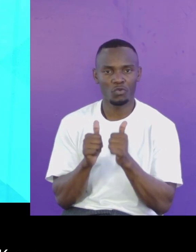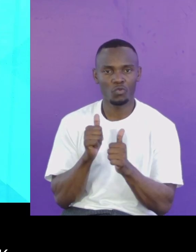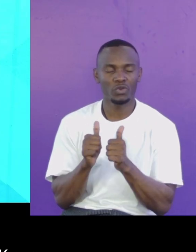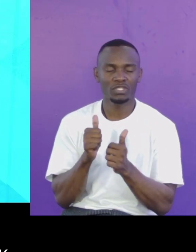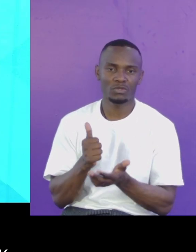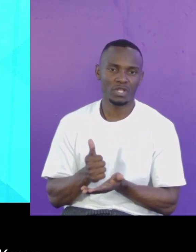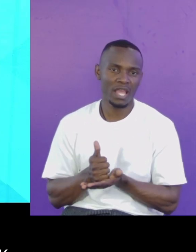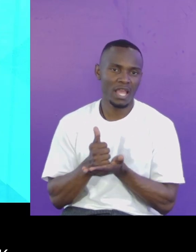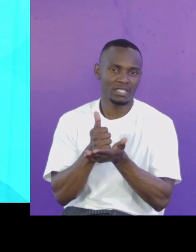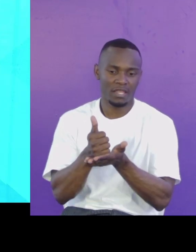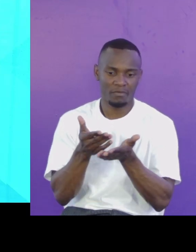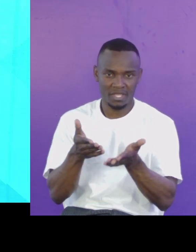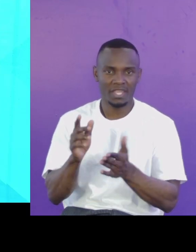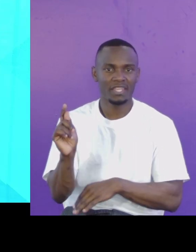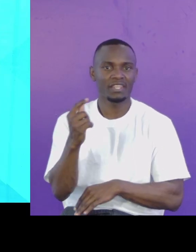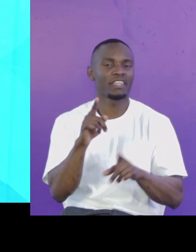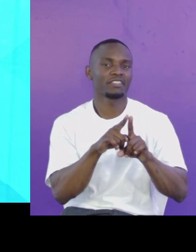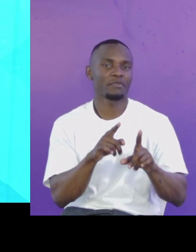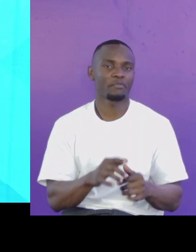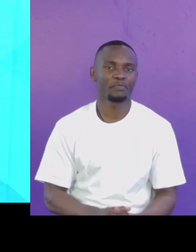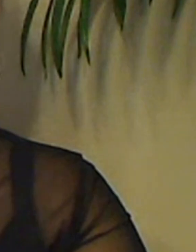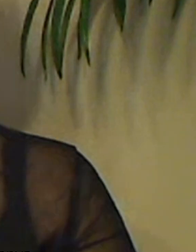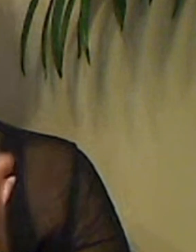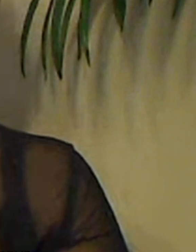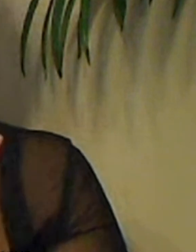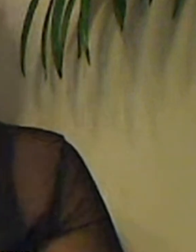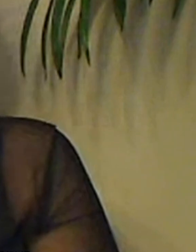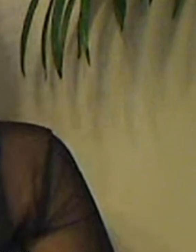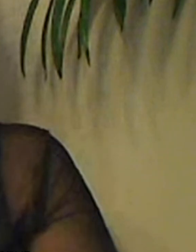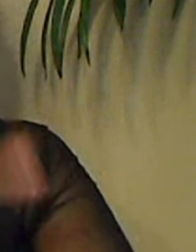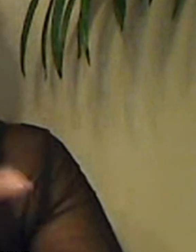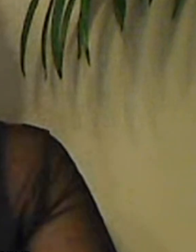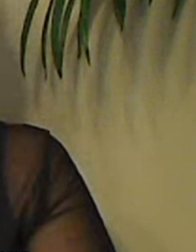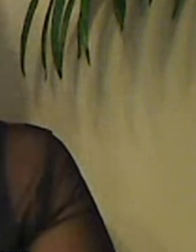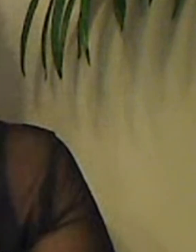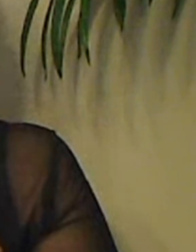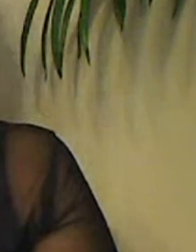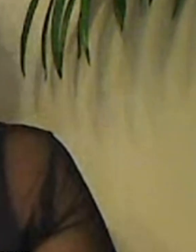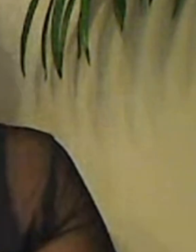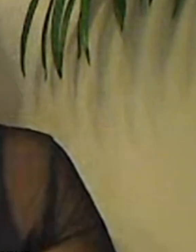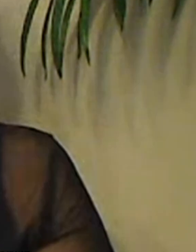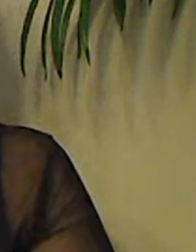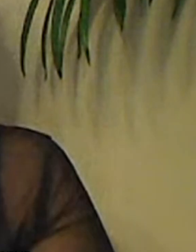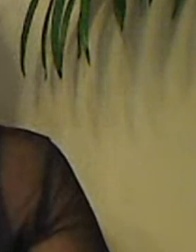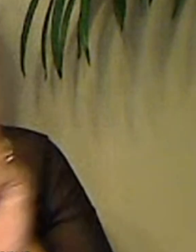been helping also in Kenya. Yeah. Yeah. One day in the near future,